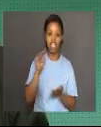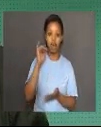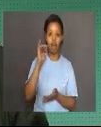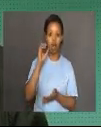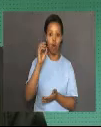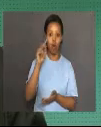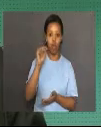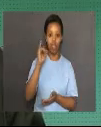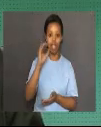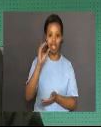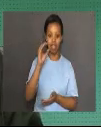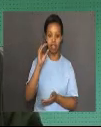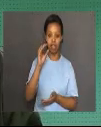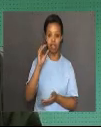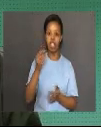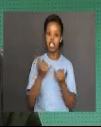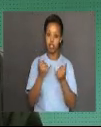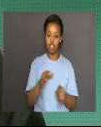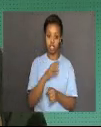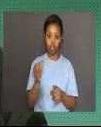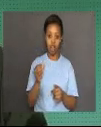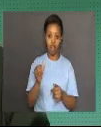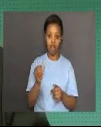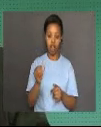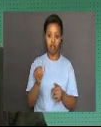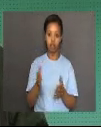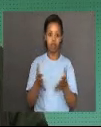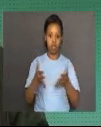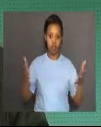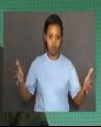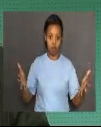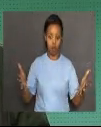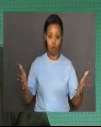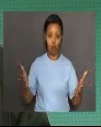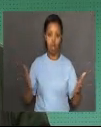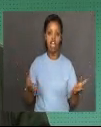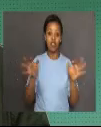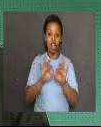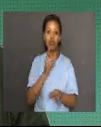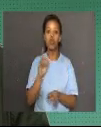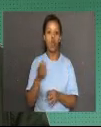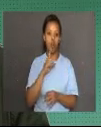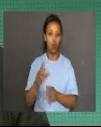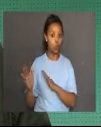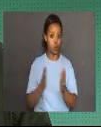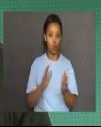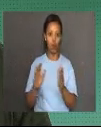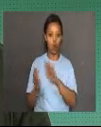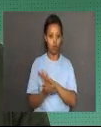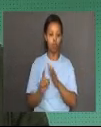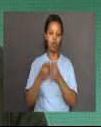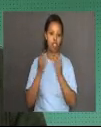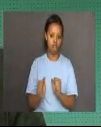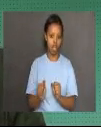division and crossing over. If you are ready, then we will get started. Let